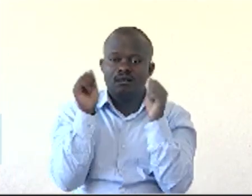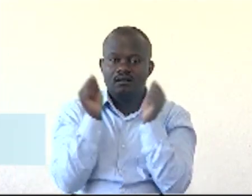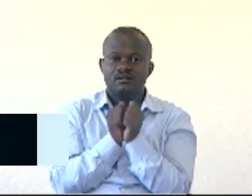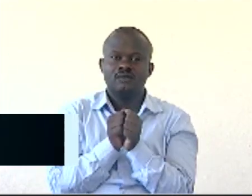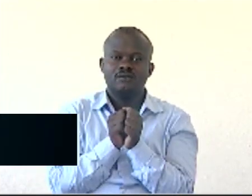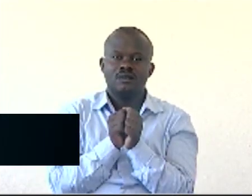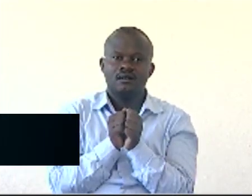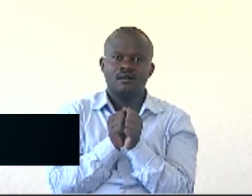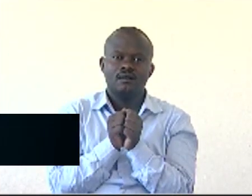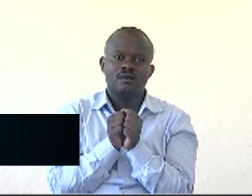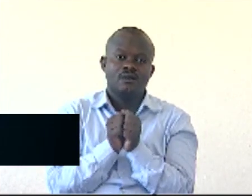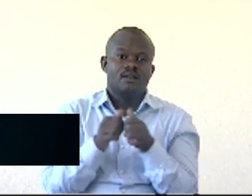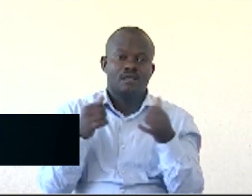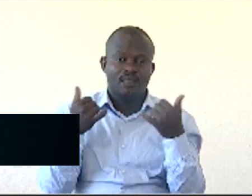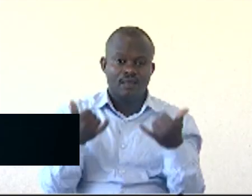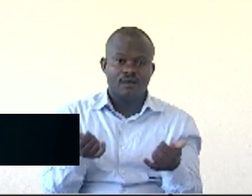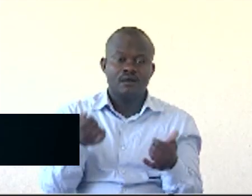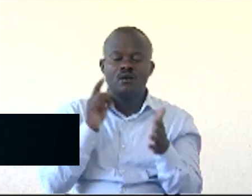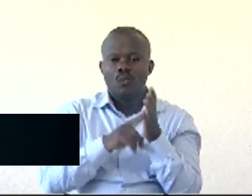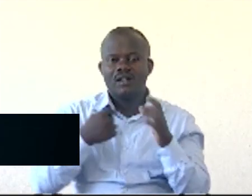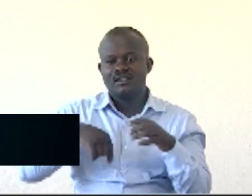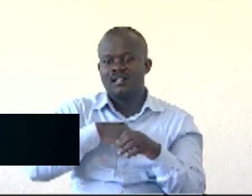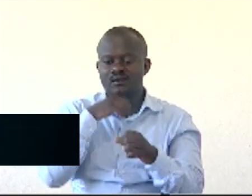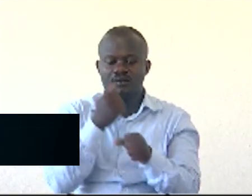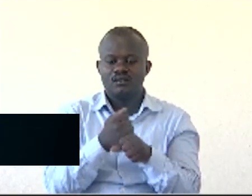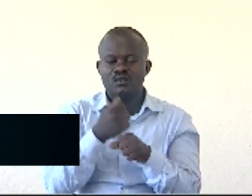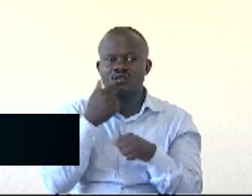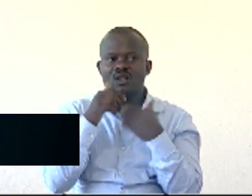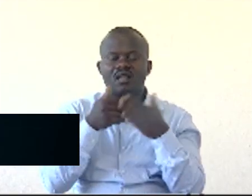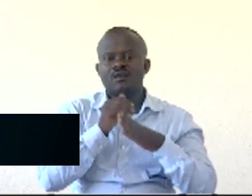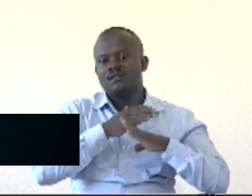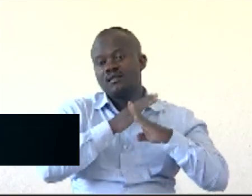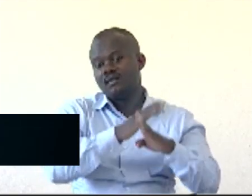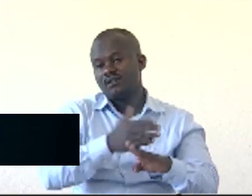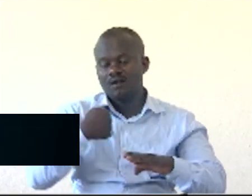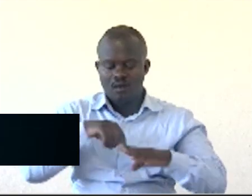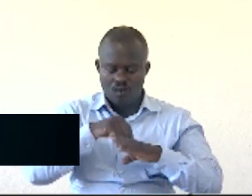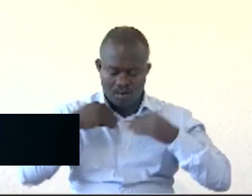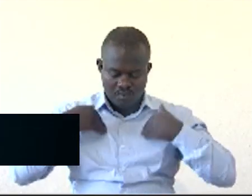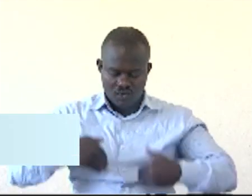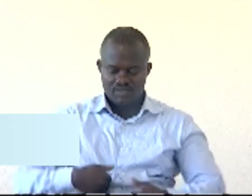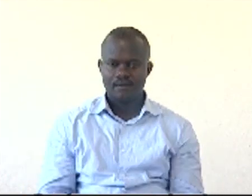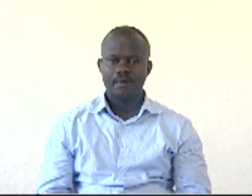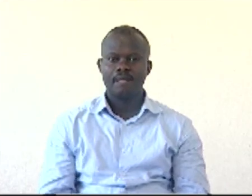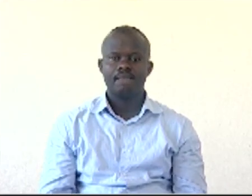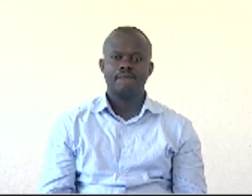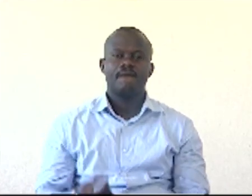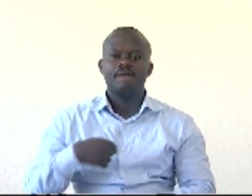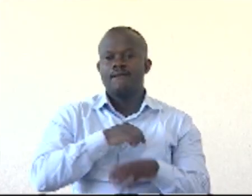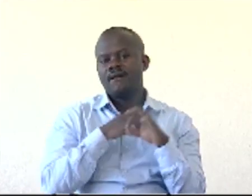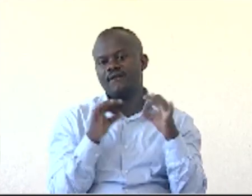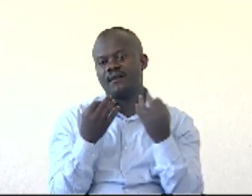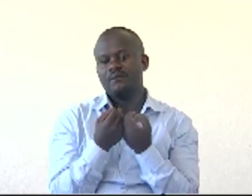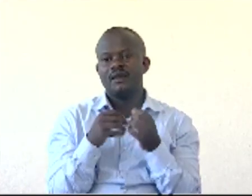Then, dear students, what can we do so that we prevent our body, our families,